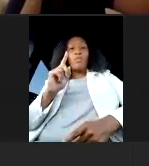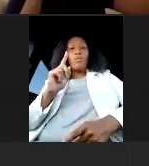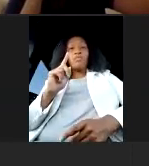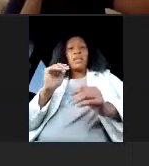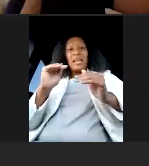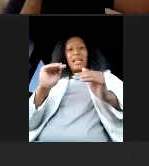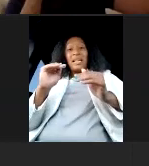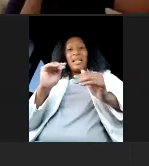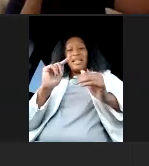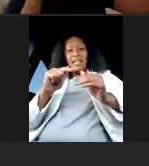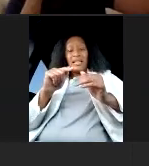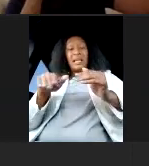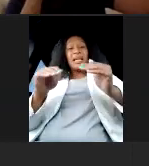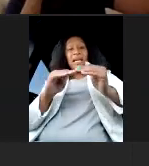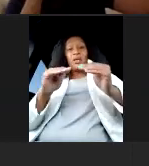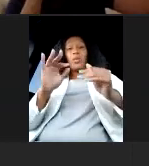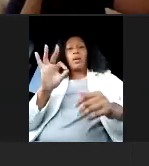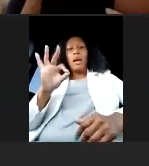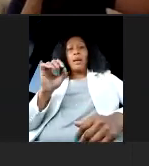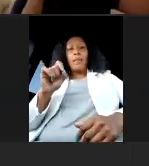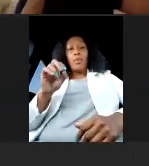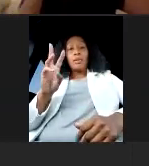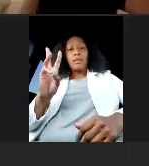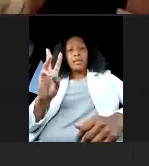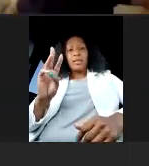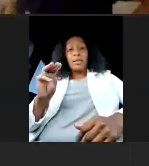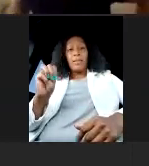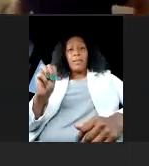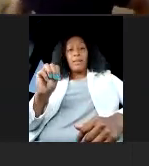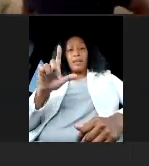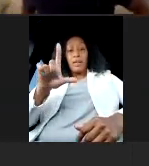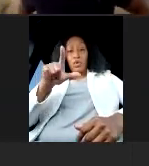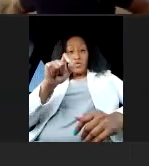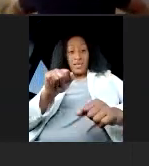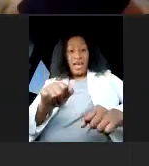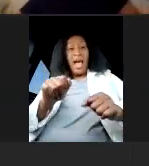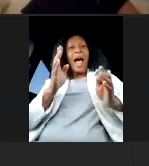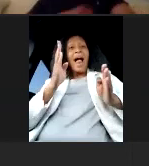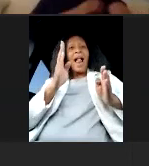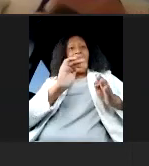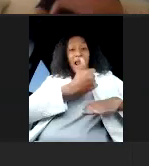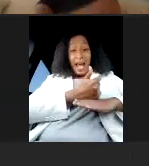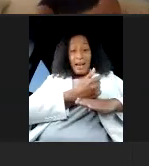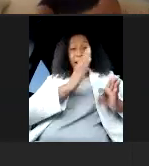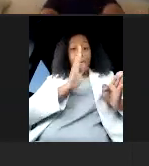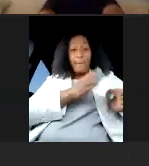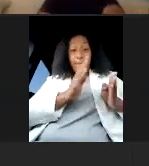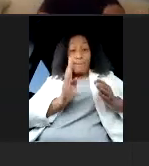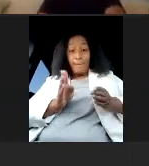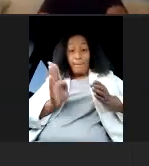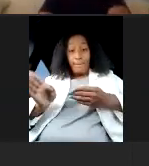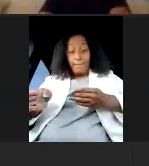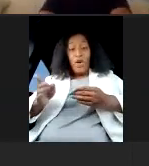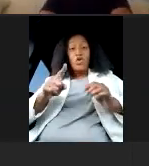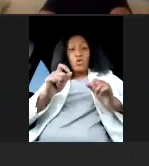do it all in one, aligned like they're showing here, or you can break it down in parts. Either way is acceptable. I